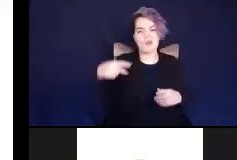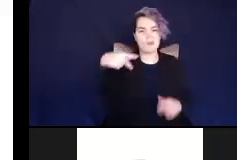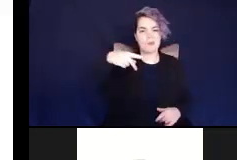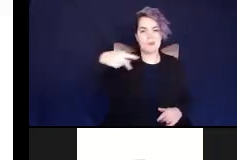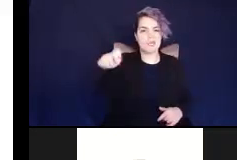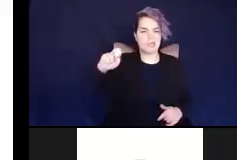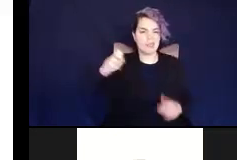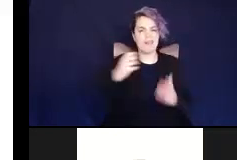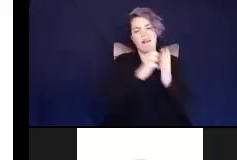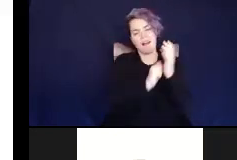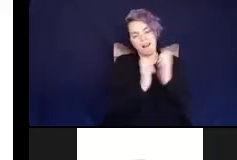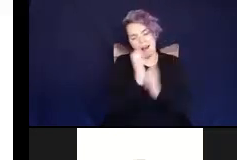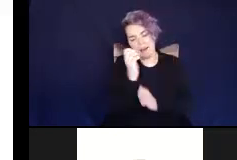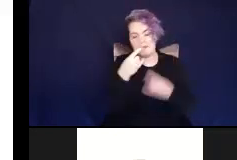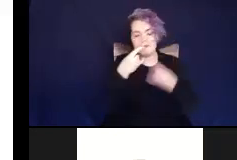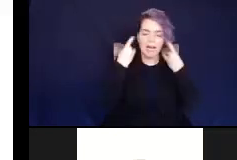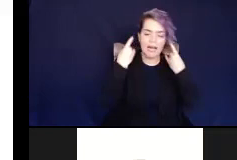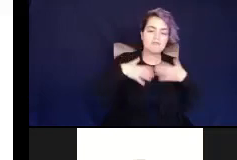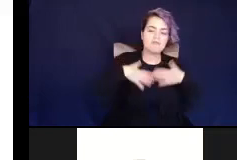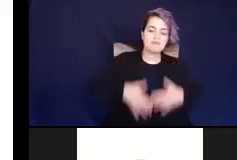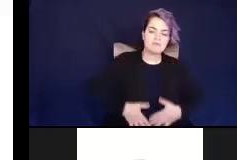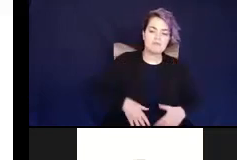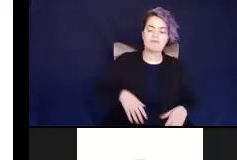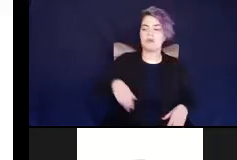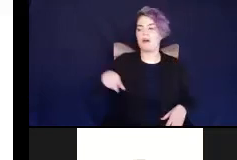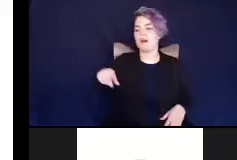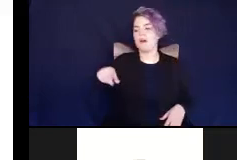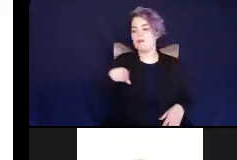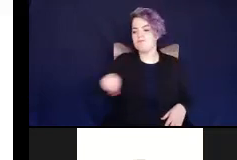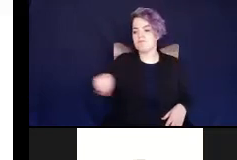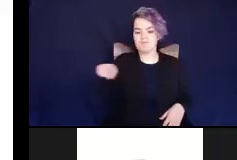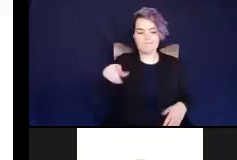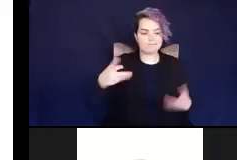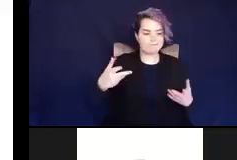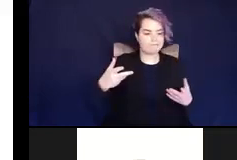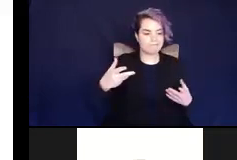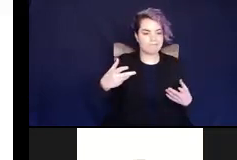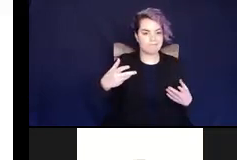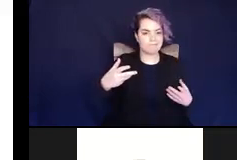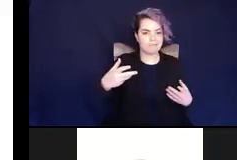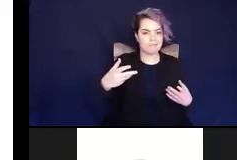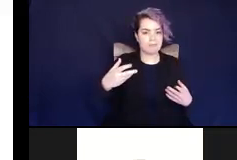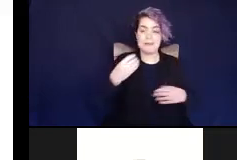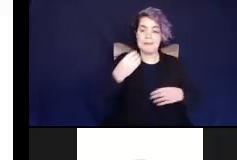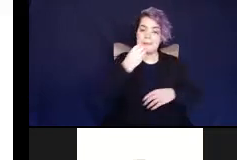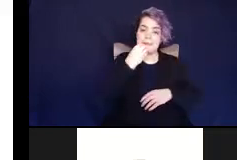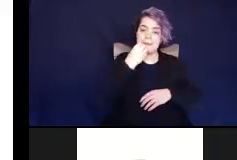having people not eat together in sort of close quarters, and all of